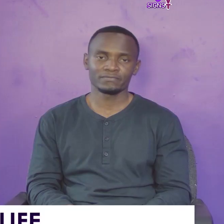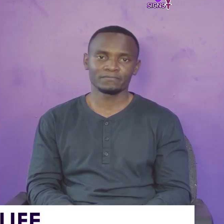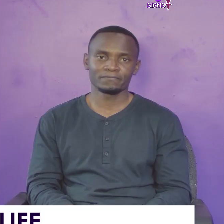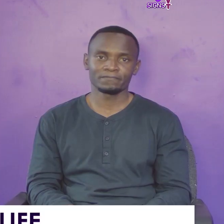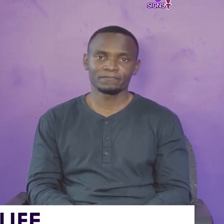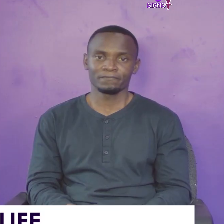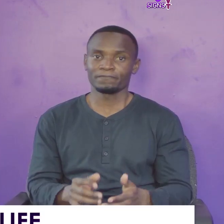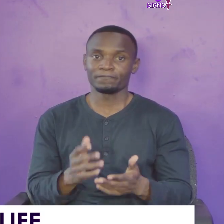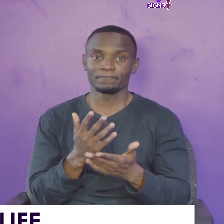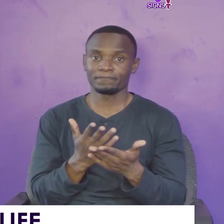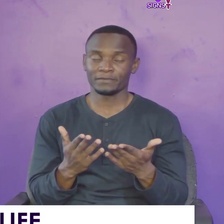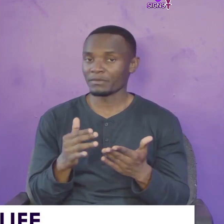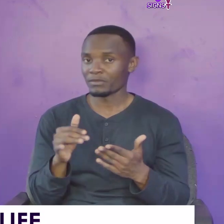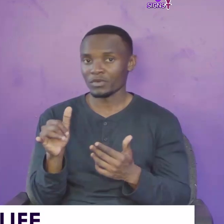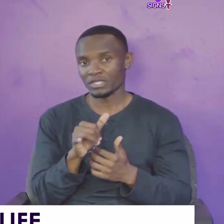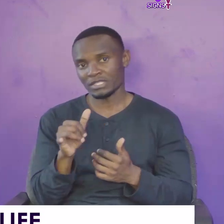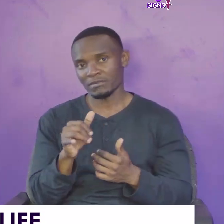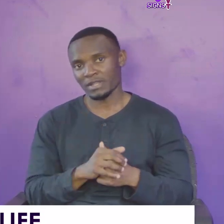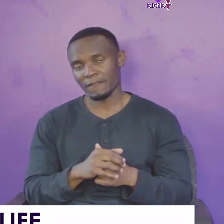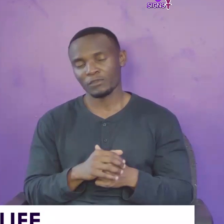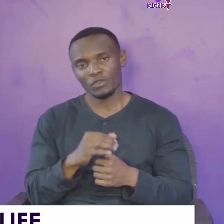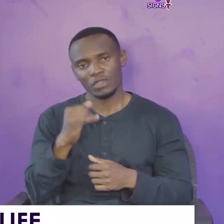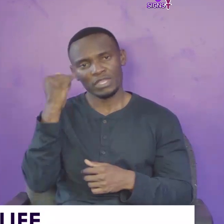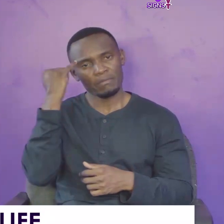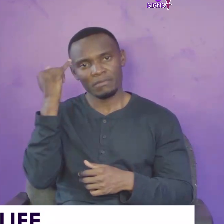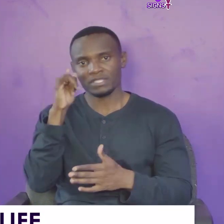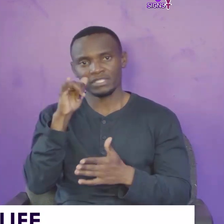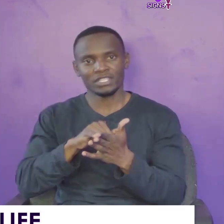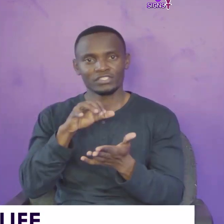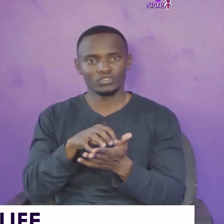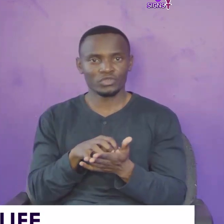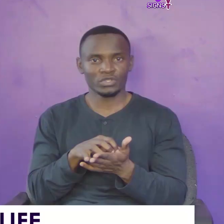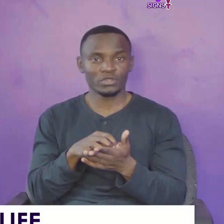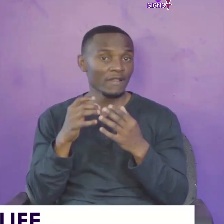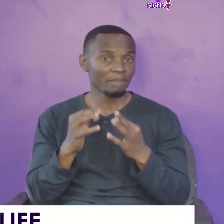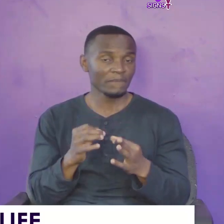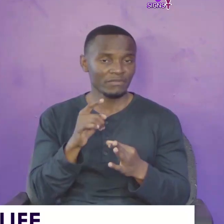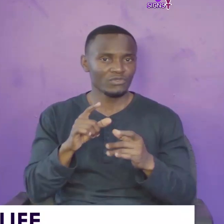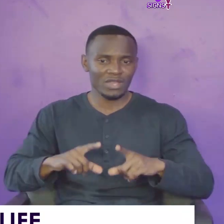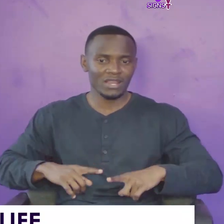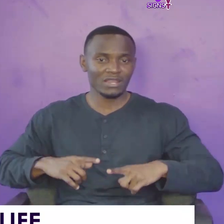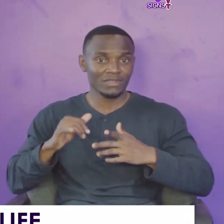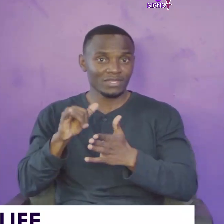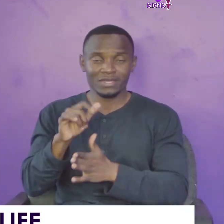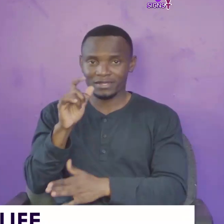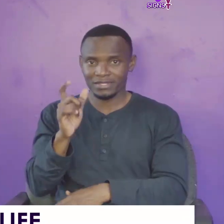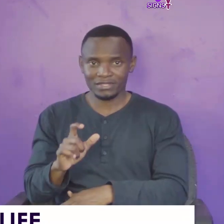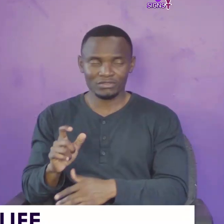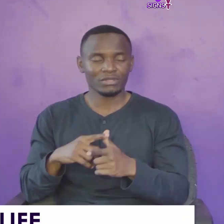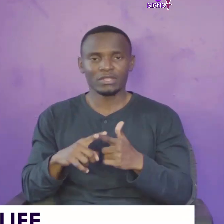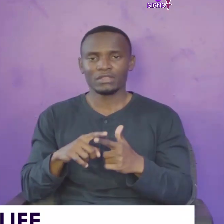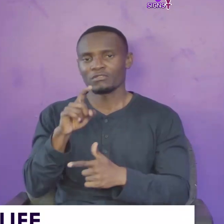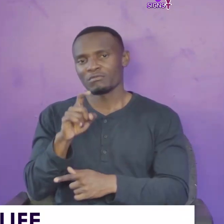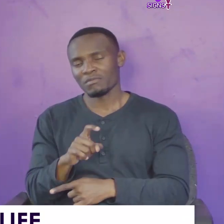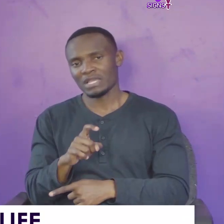close. Yeah. So you can imagine that form of crisis. If you are a leader in such a region, you have to be very empathetic. You